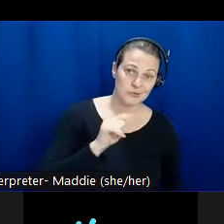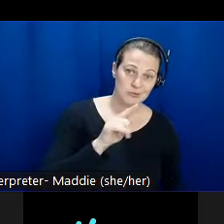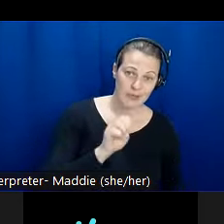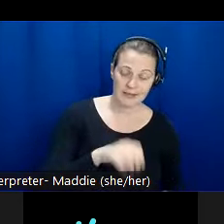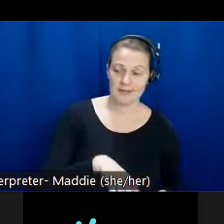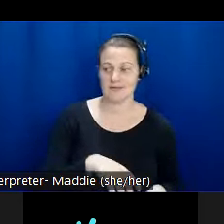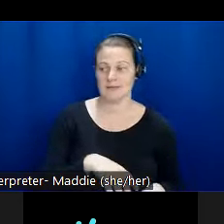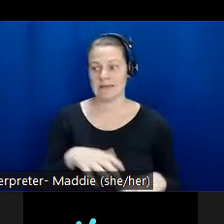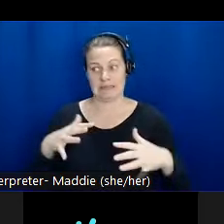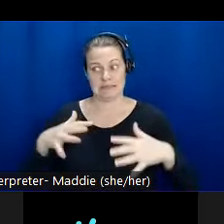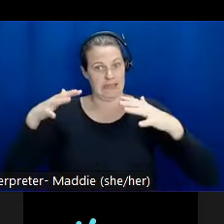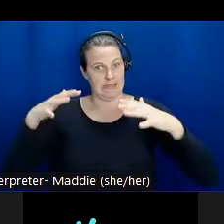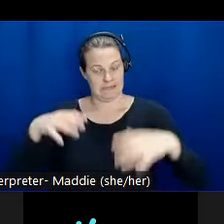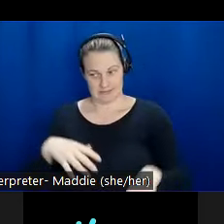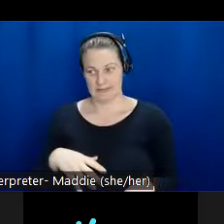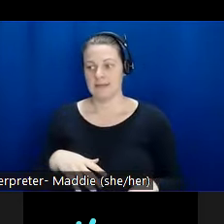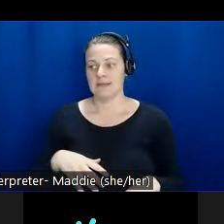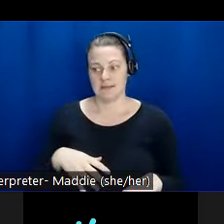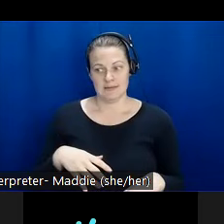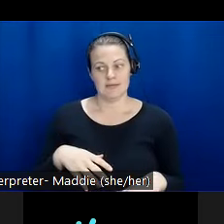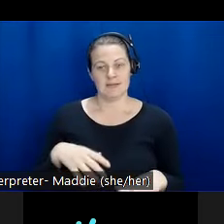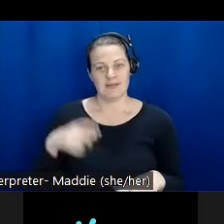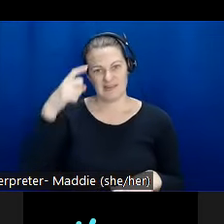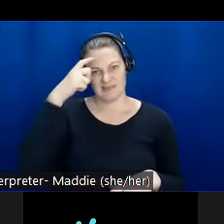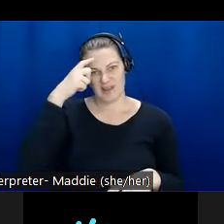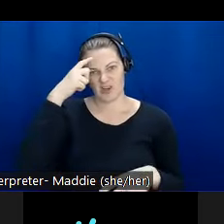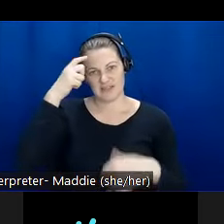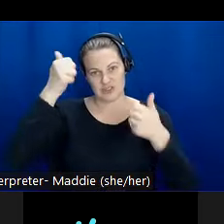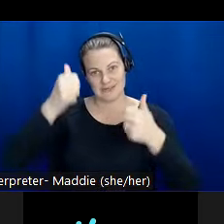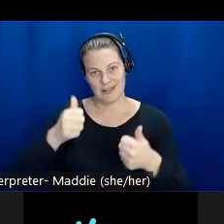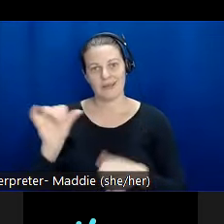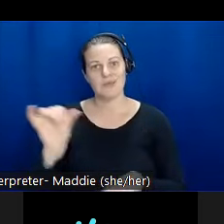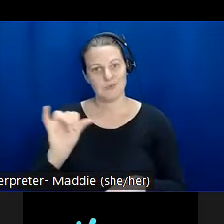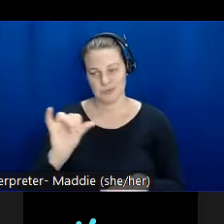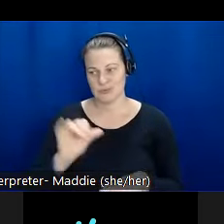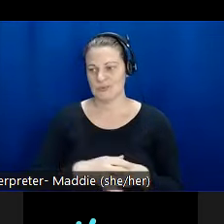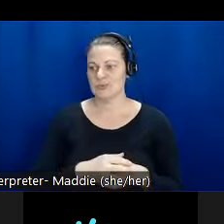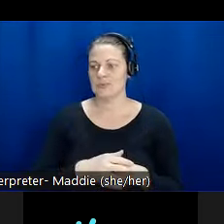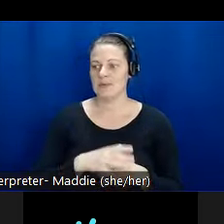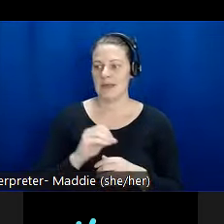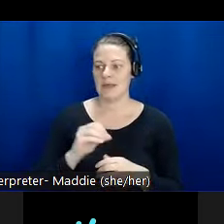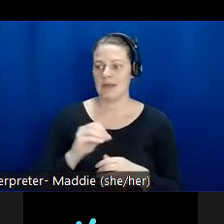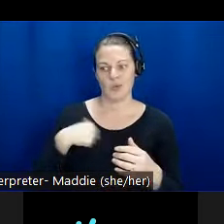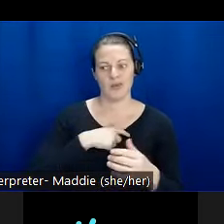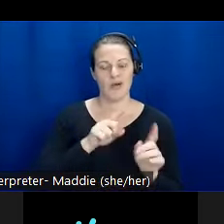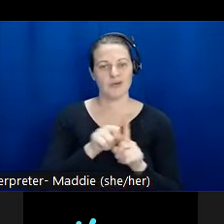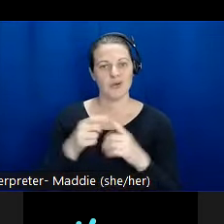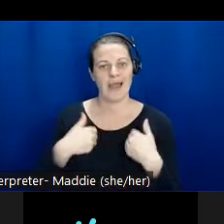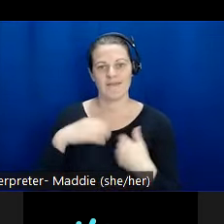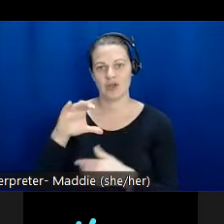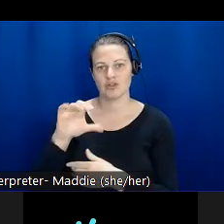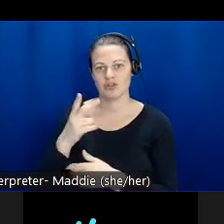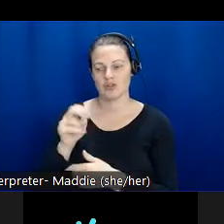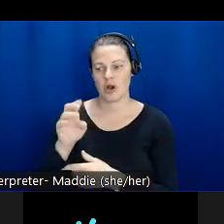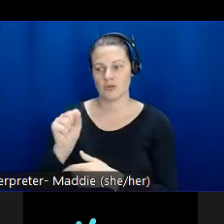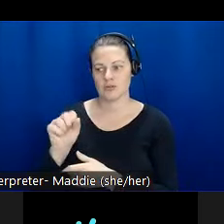cognition as activity tends to decline as well. And you can have these things called Charles Bonnet hallucinations, which are the